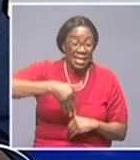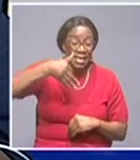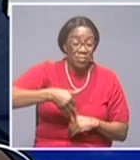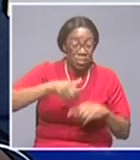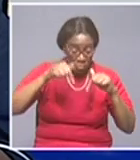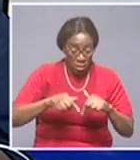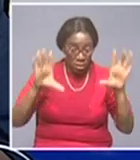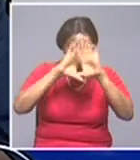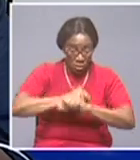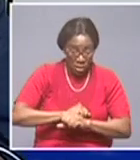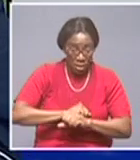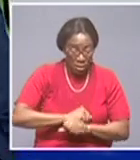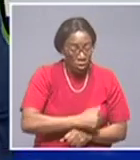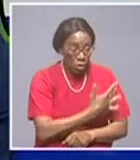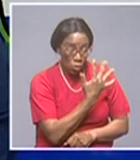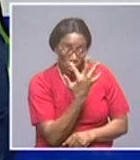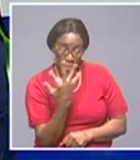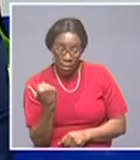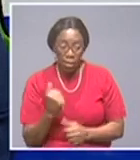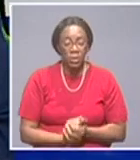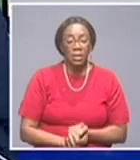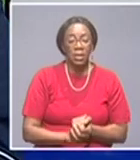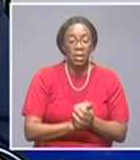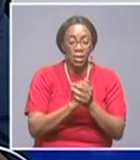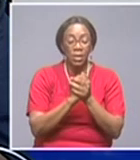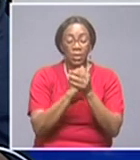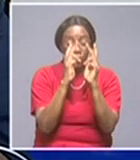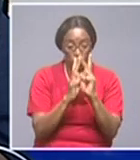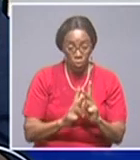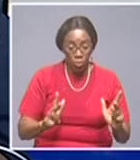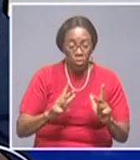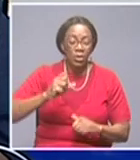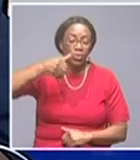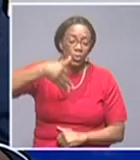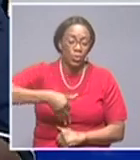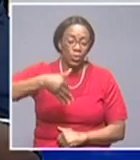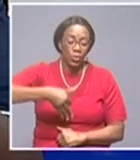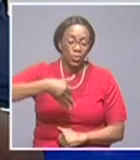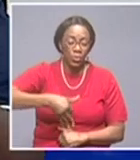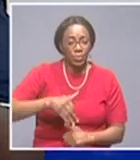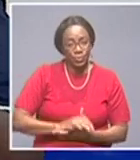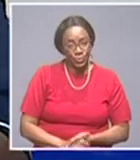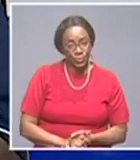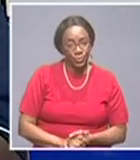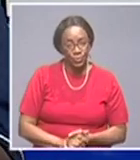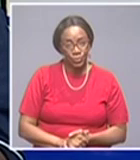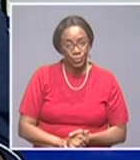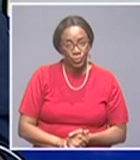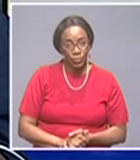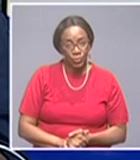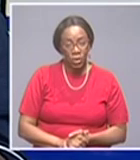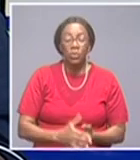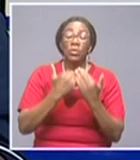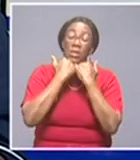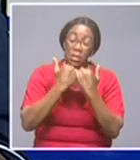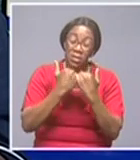Namibia. That is the methodology that we use. There are two types of methodologies. So you need to remember who slept